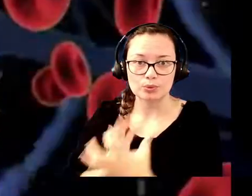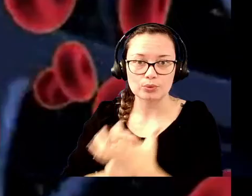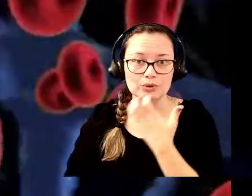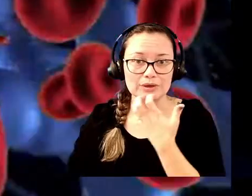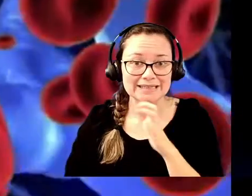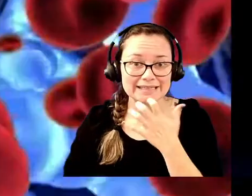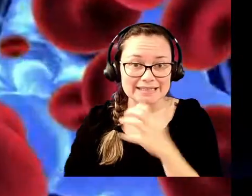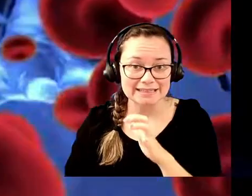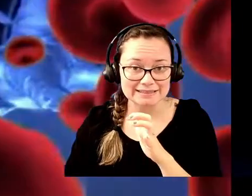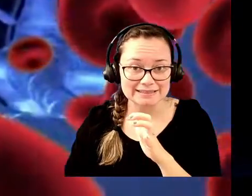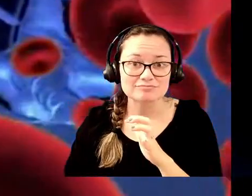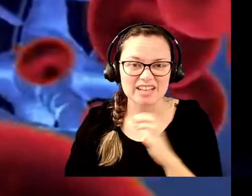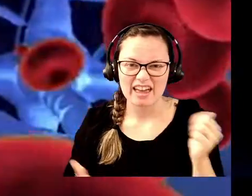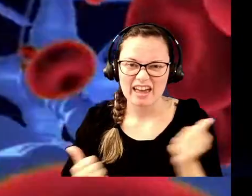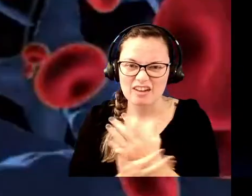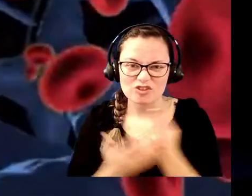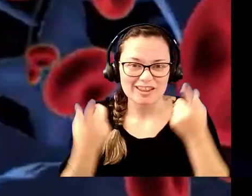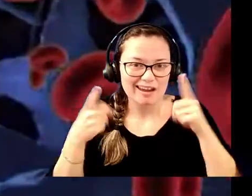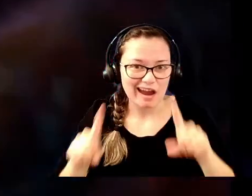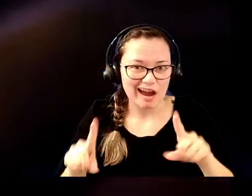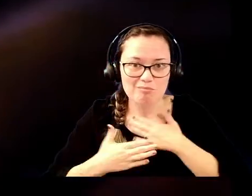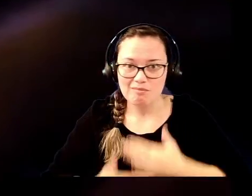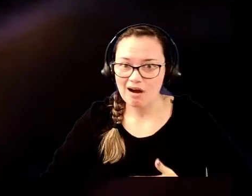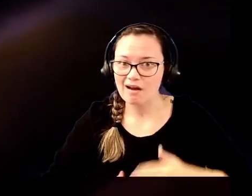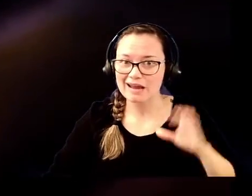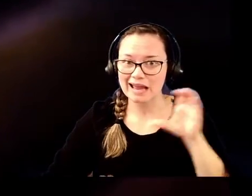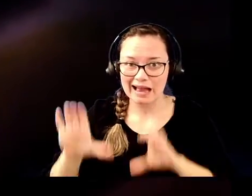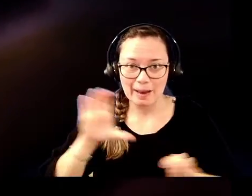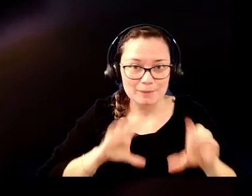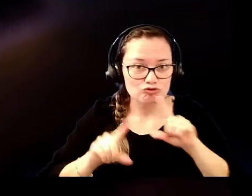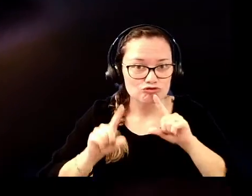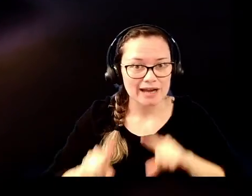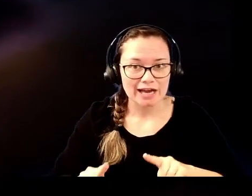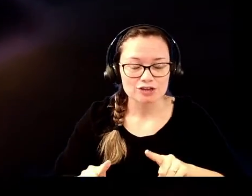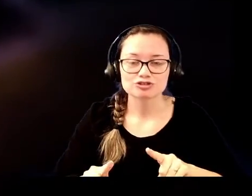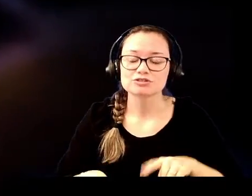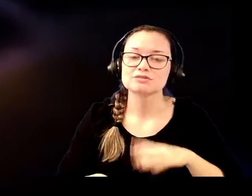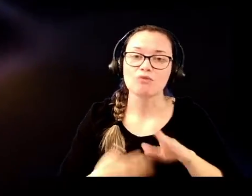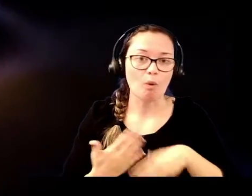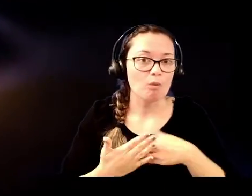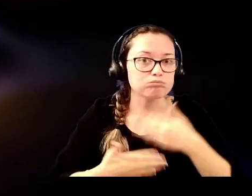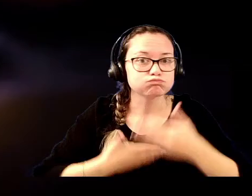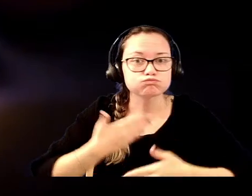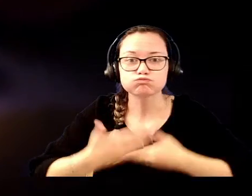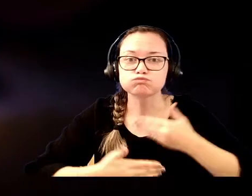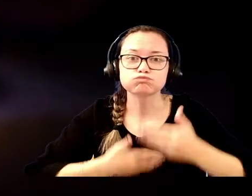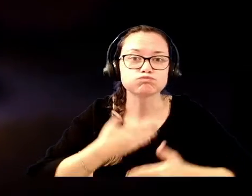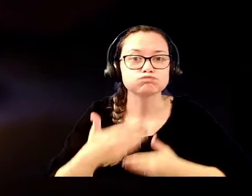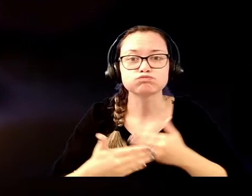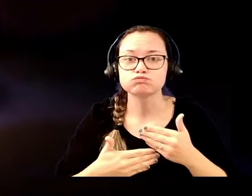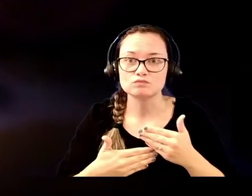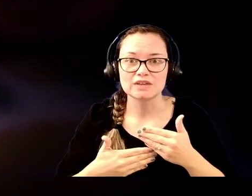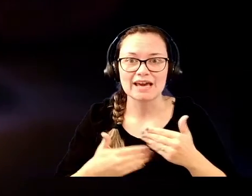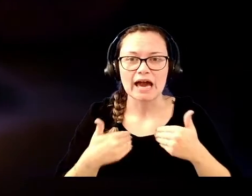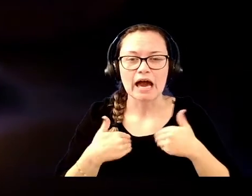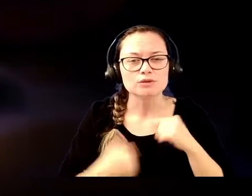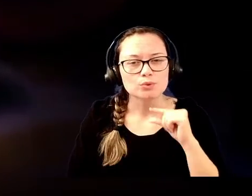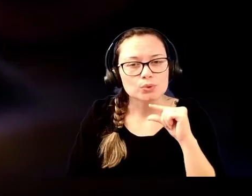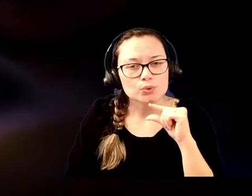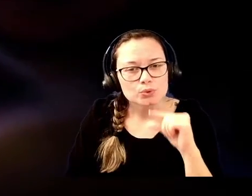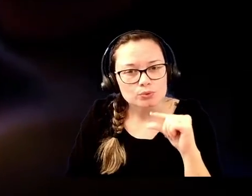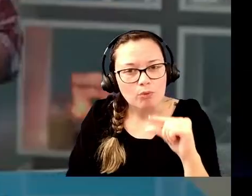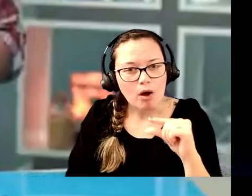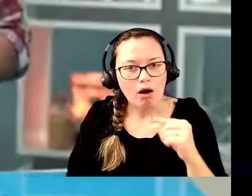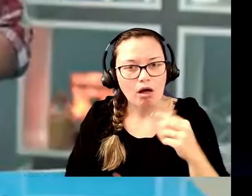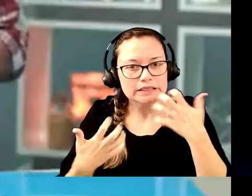the things that are happening inside of our body, all the chemical reactions that are taking place, all of the processes that are going on, that generates a small amount of